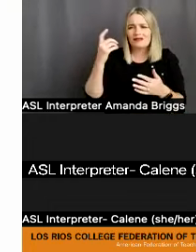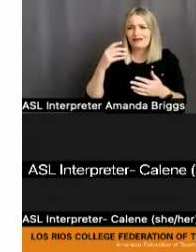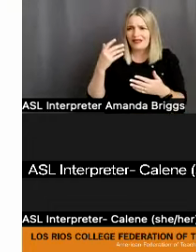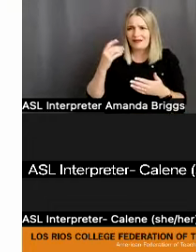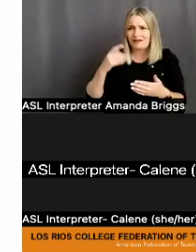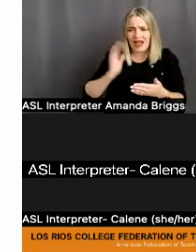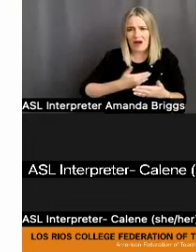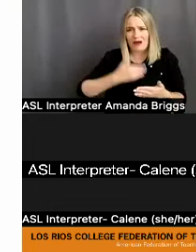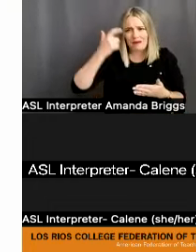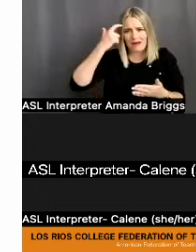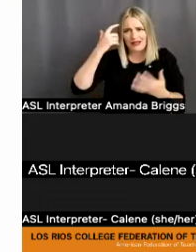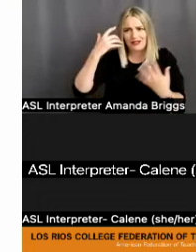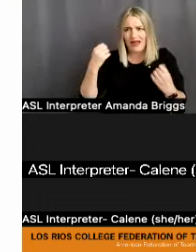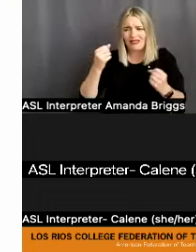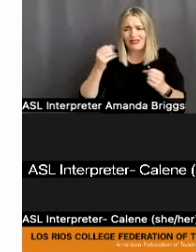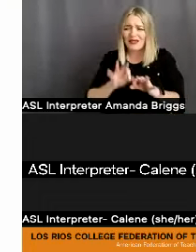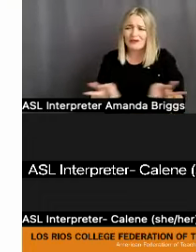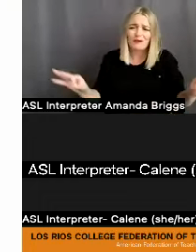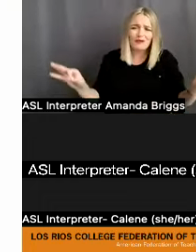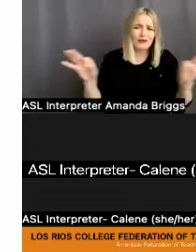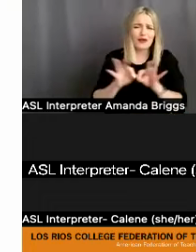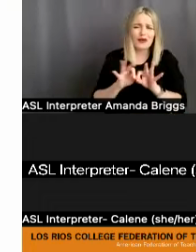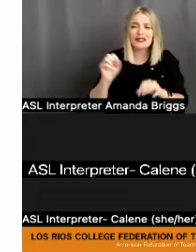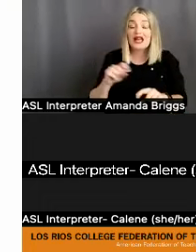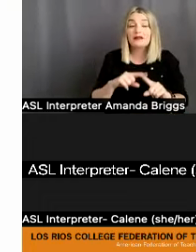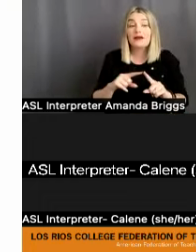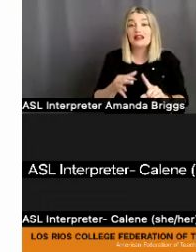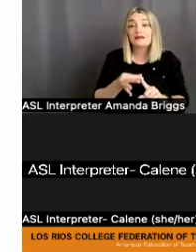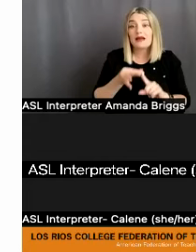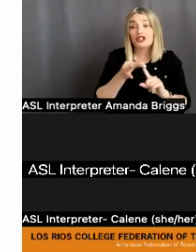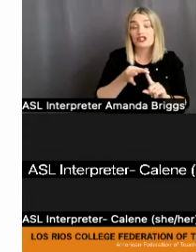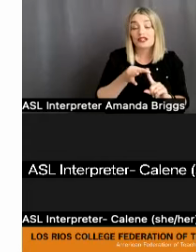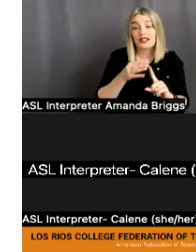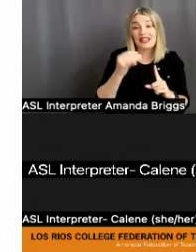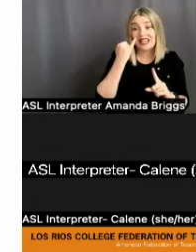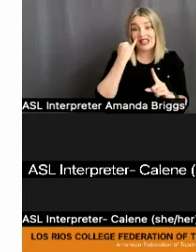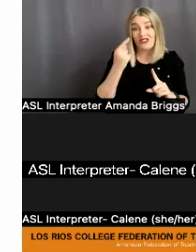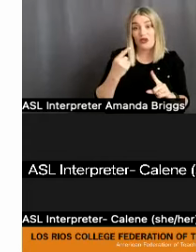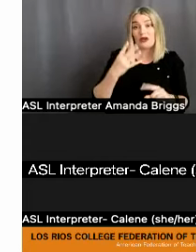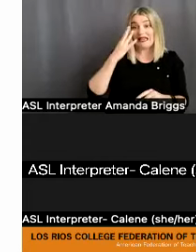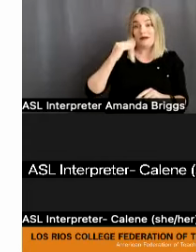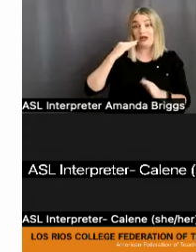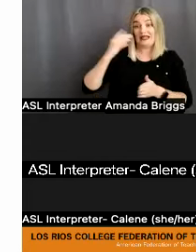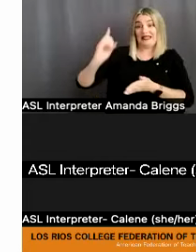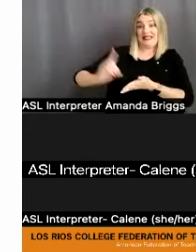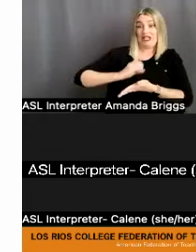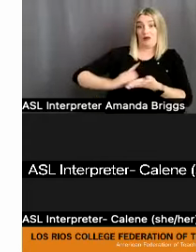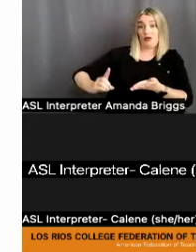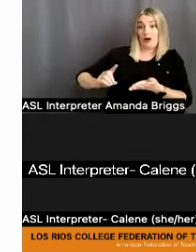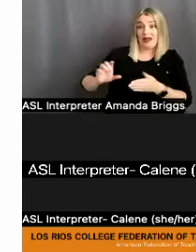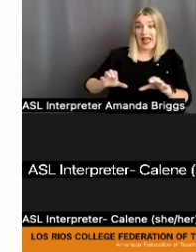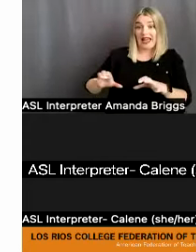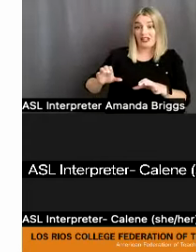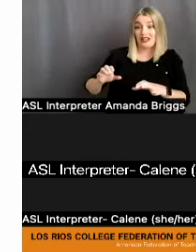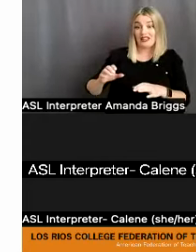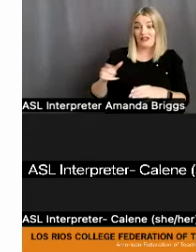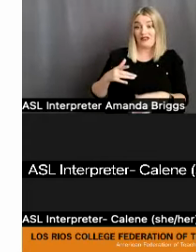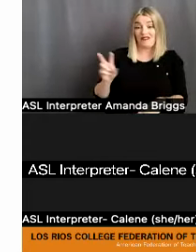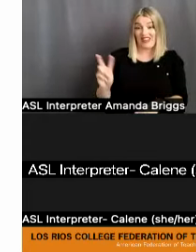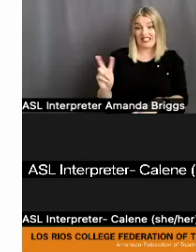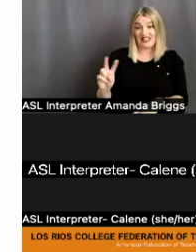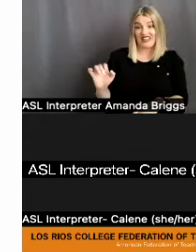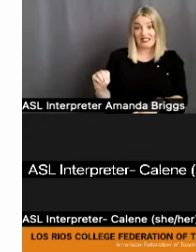but especially in cases where you are the subject of discriminatory action, victim of that. And so for